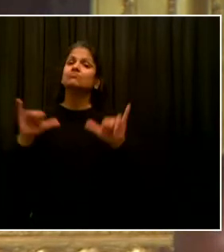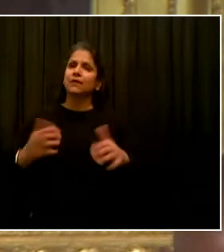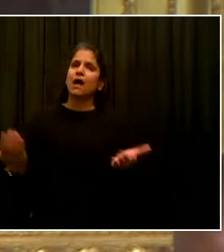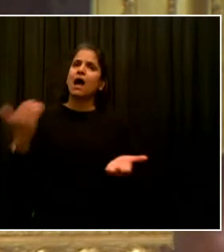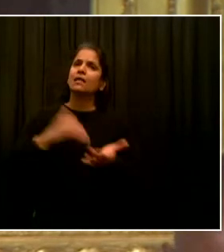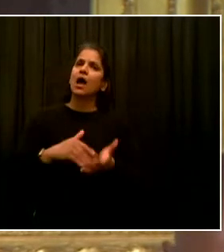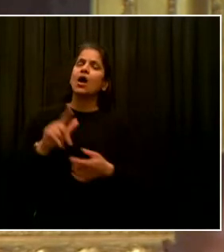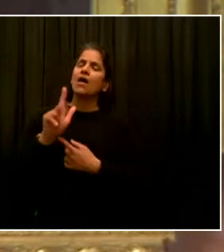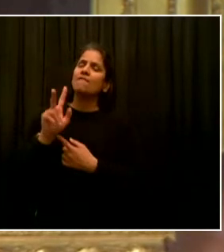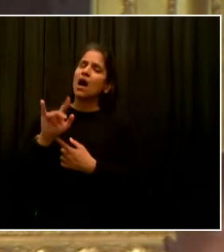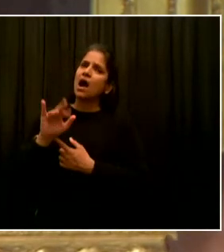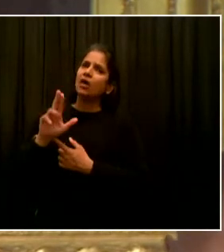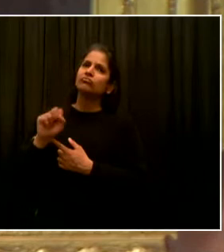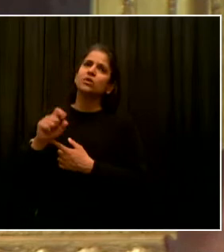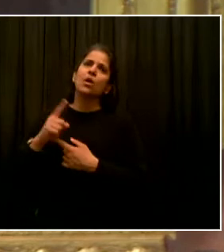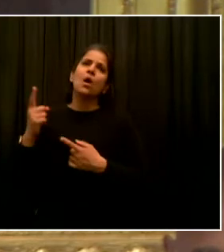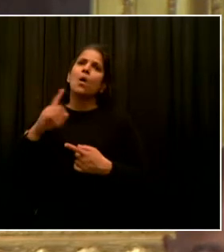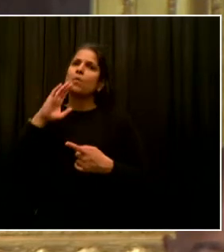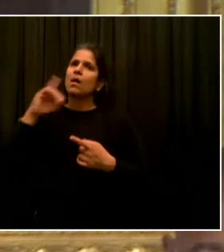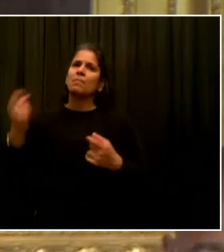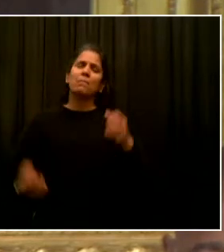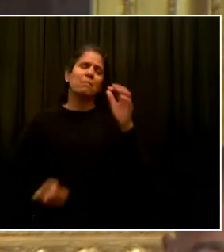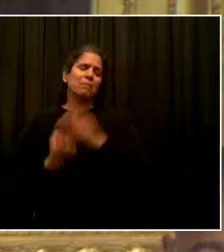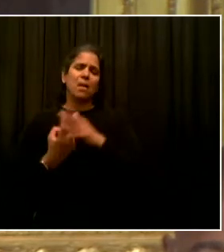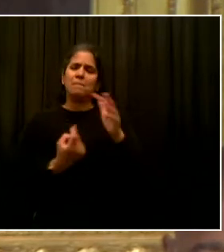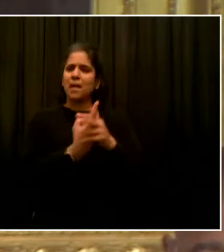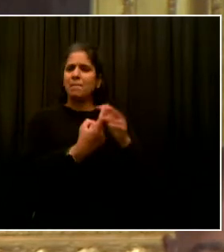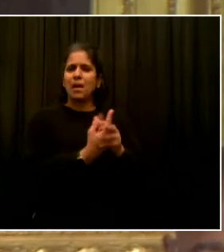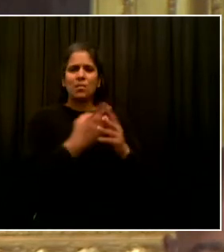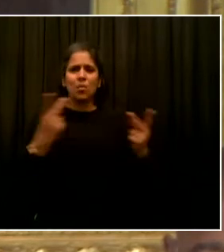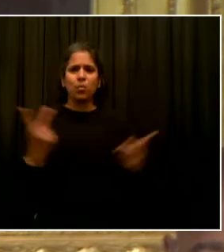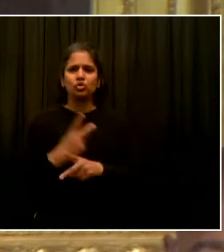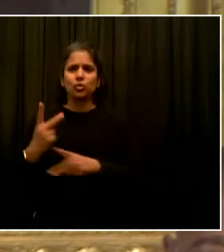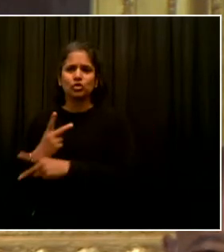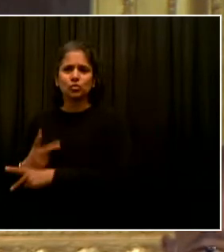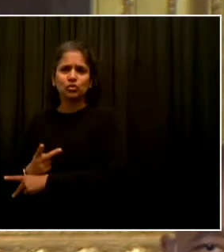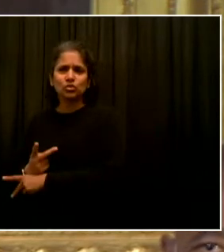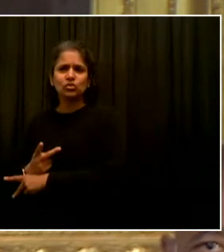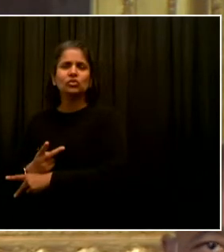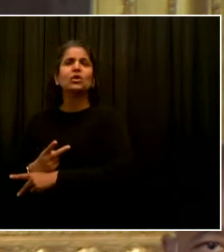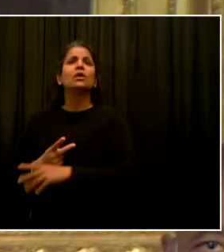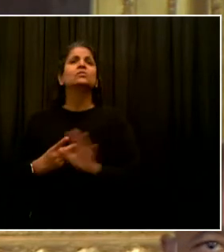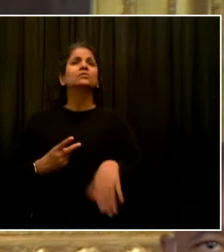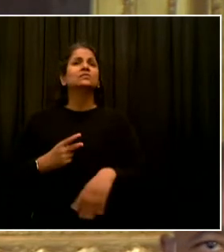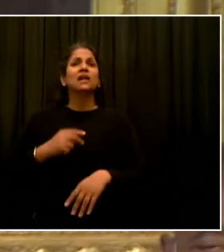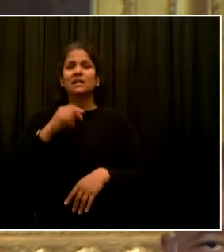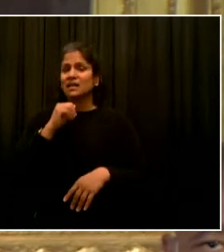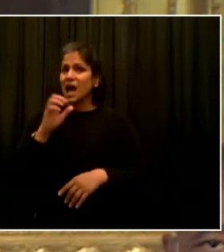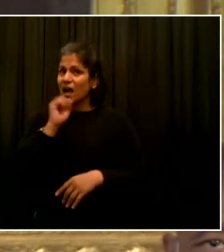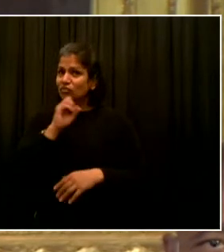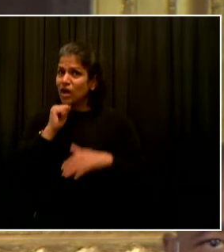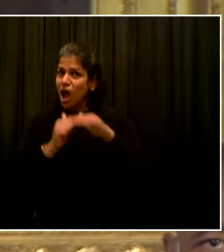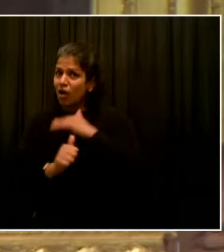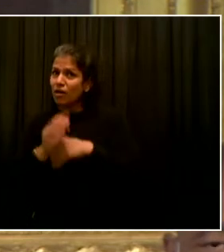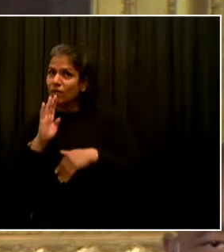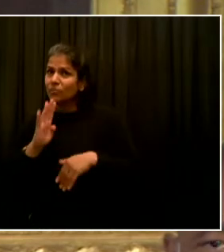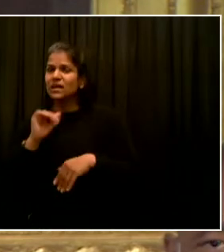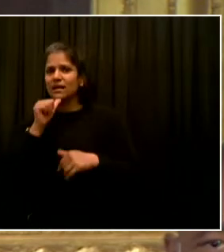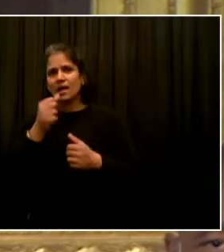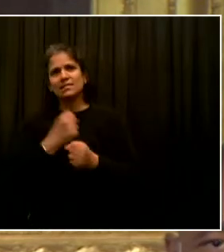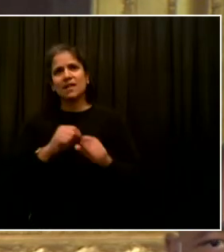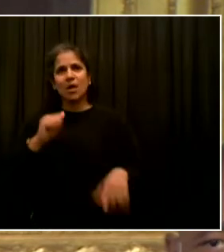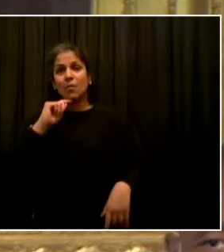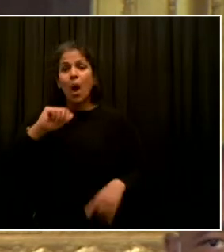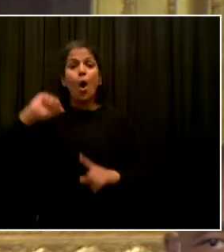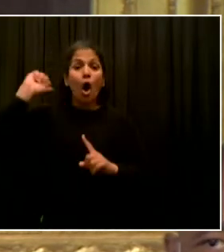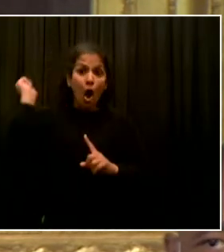at us and has shown us that none of us are safe until all of us are safe. So we don't know what this summer, fall, or winter